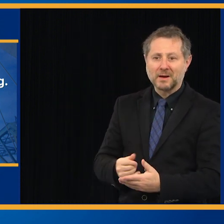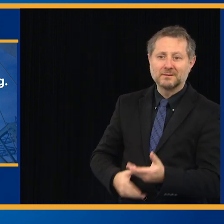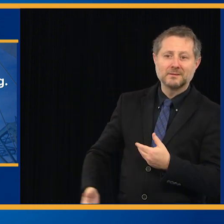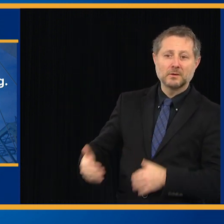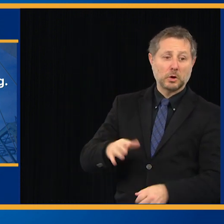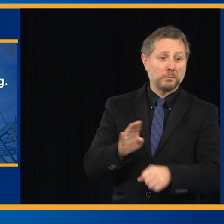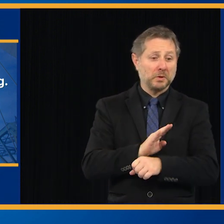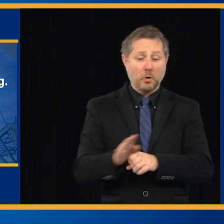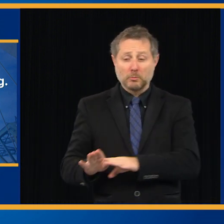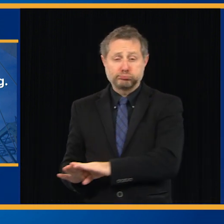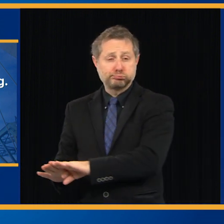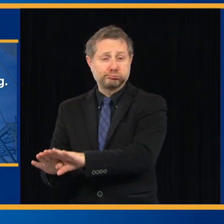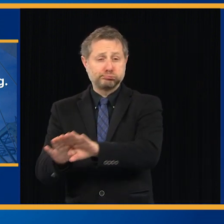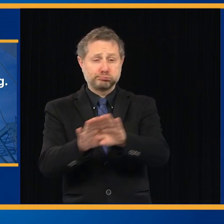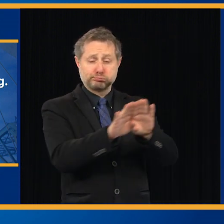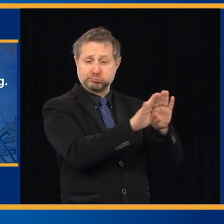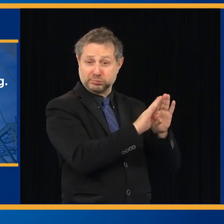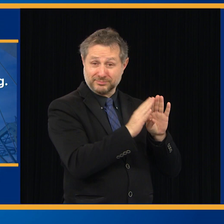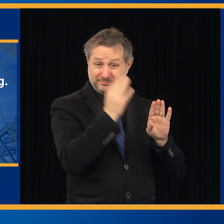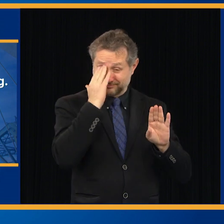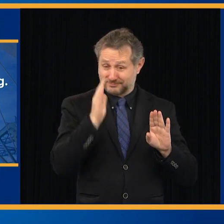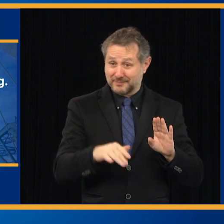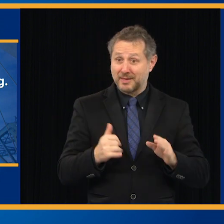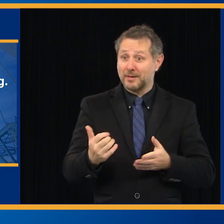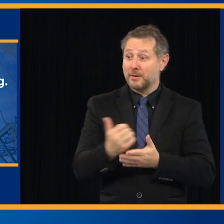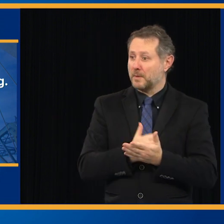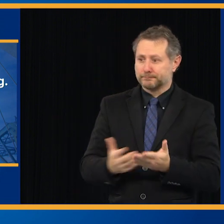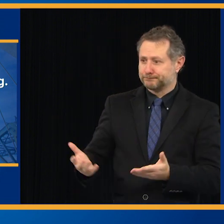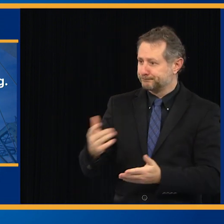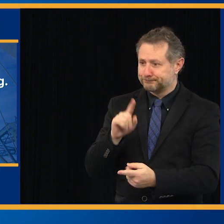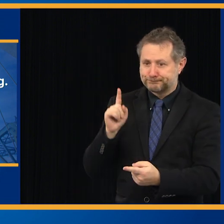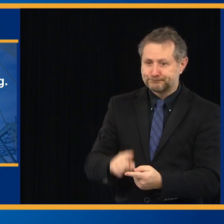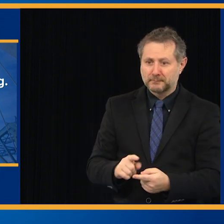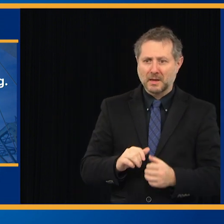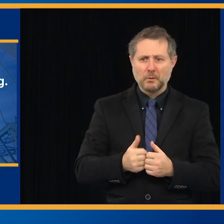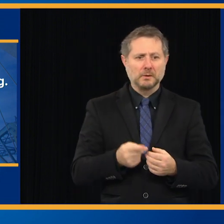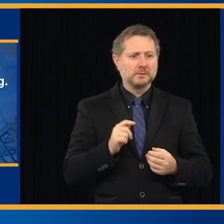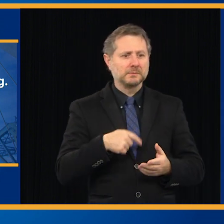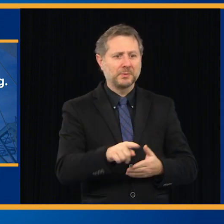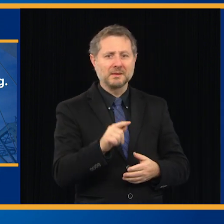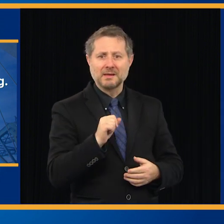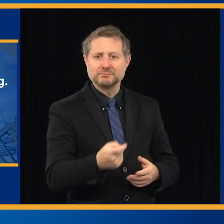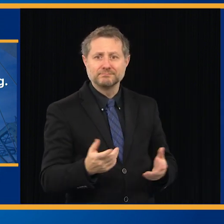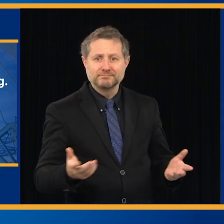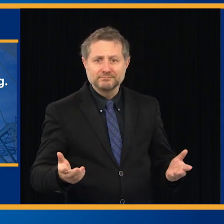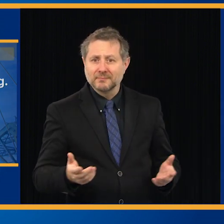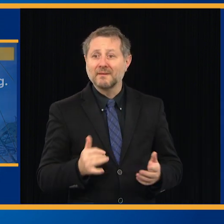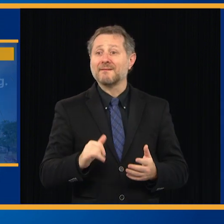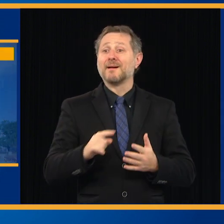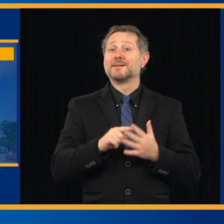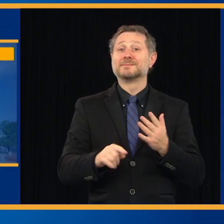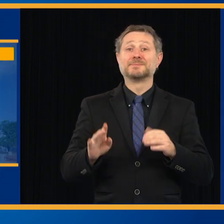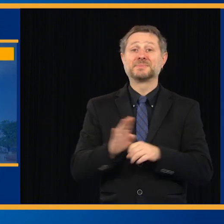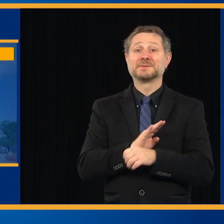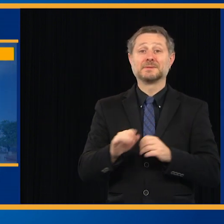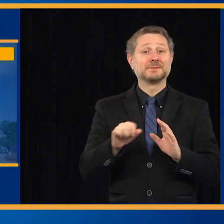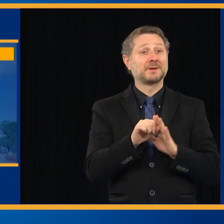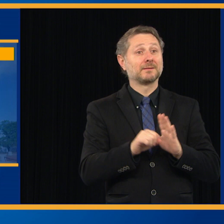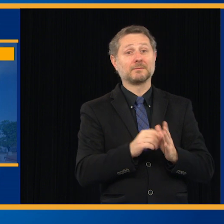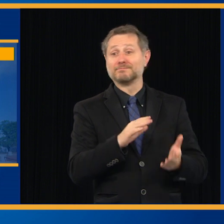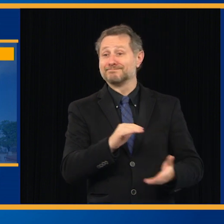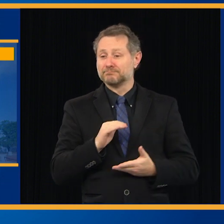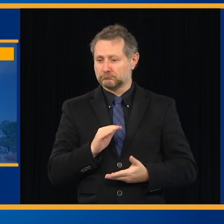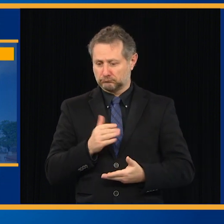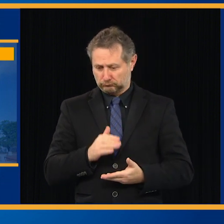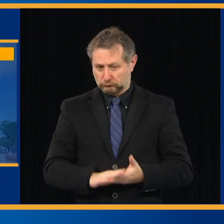businesses, their income drops, they're not paying an income tax, the state's revenue drop proportionately. And